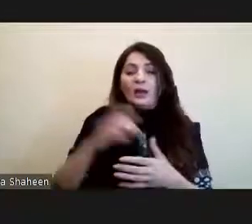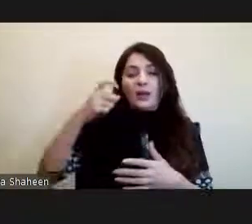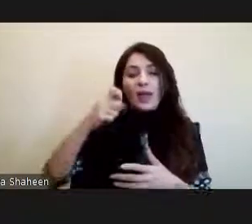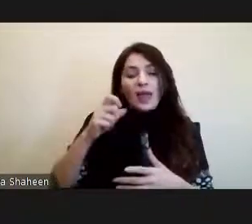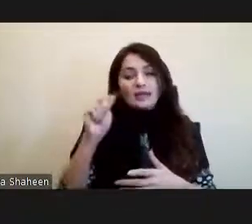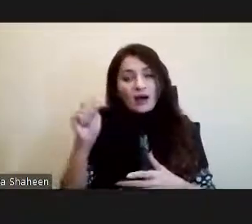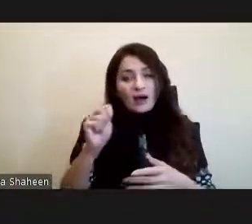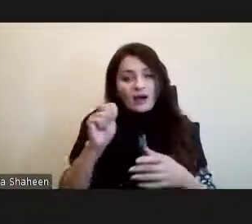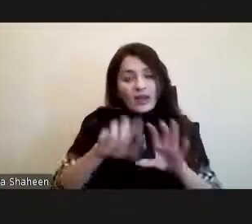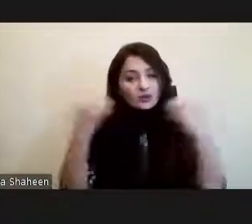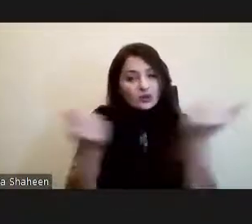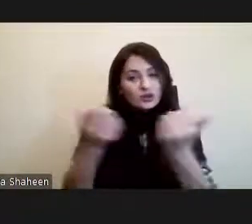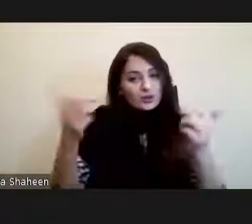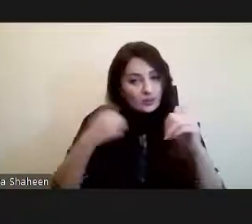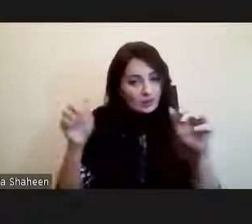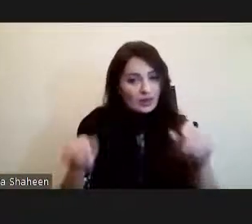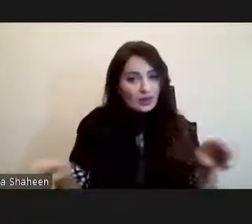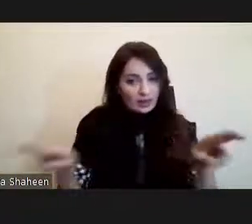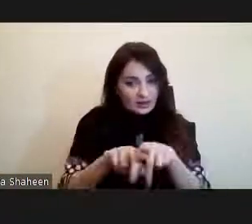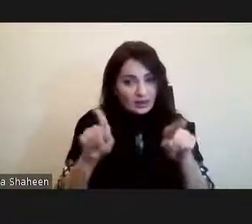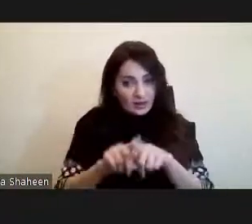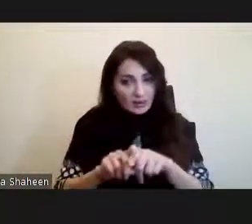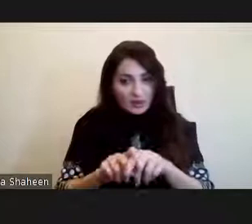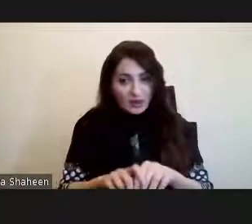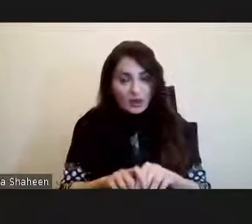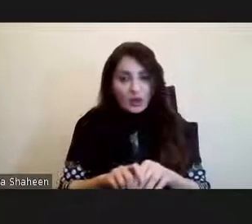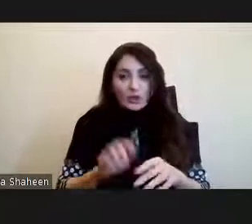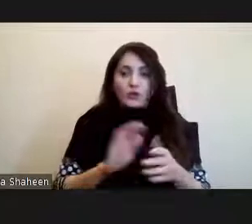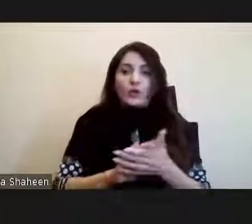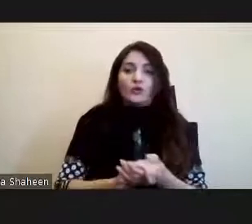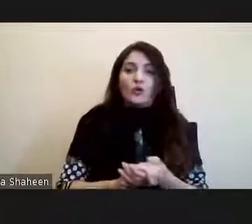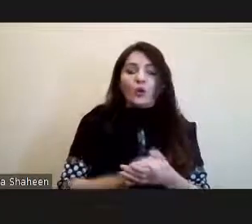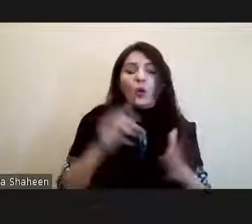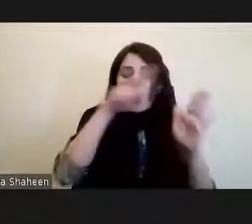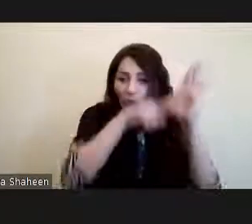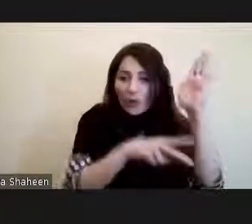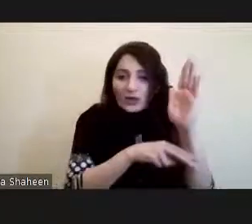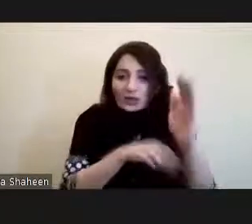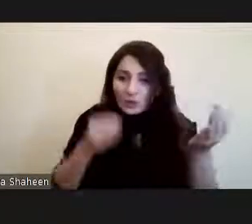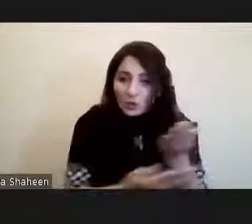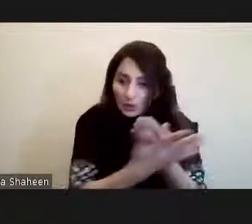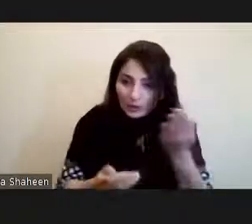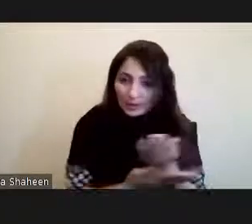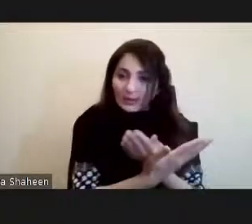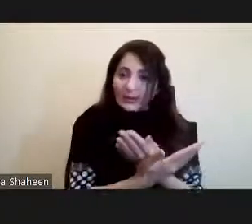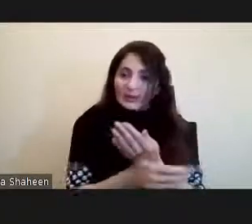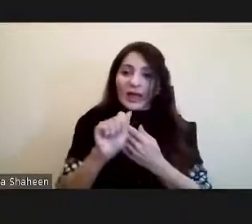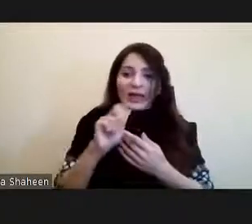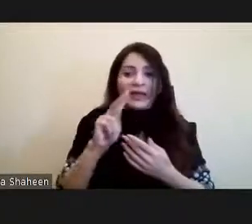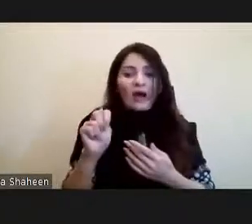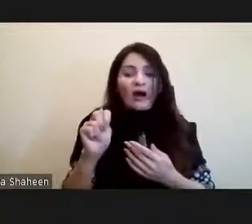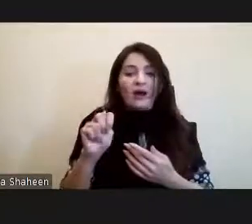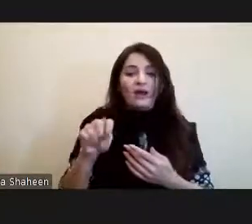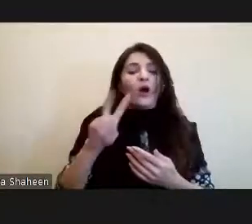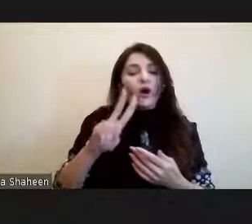accessible extended reality products like AR and VR. Recently, Facebook was a key contributor in the development of the XR Association's